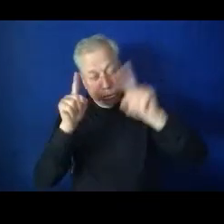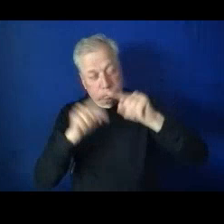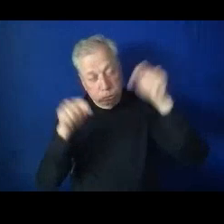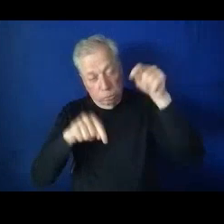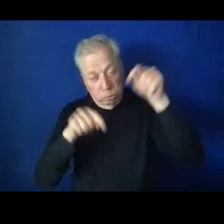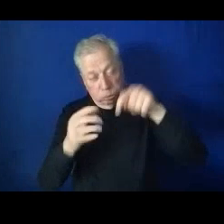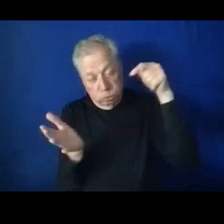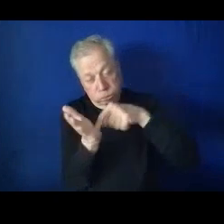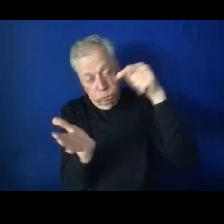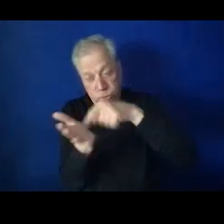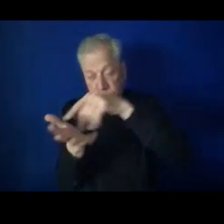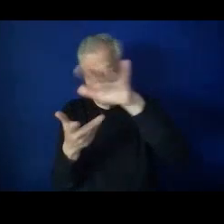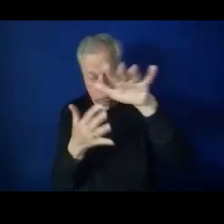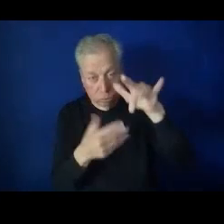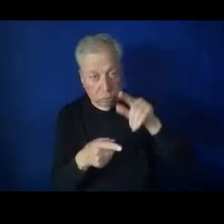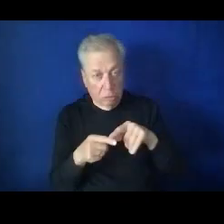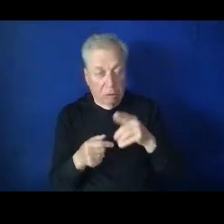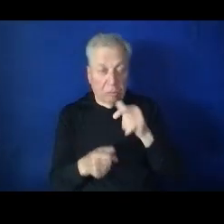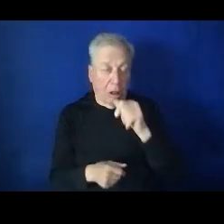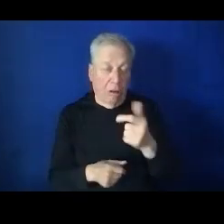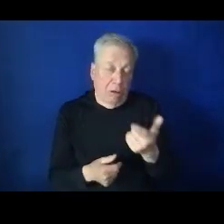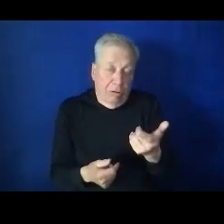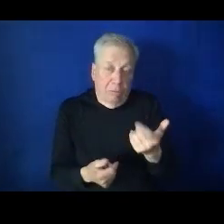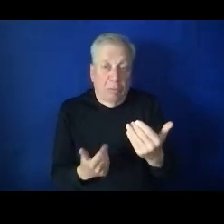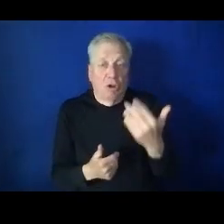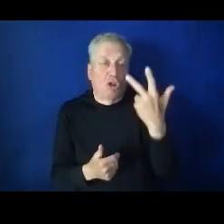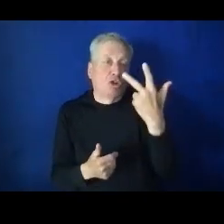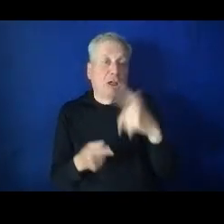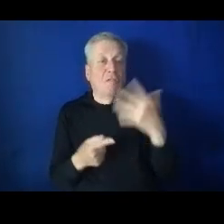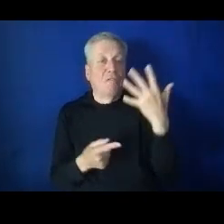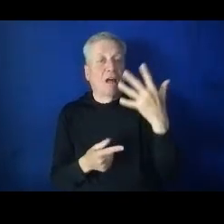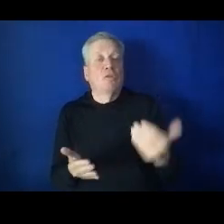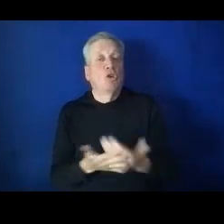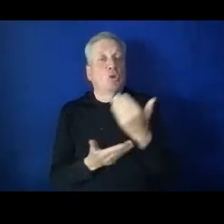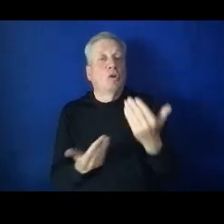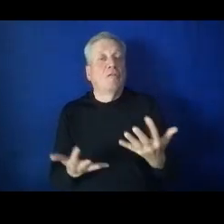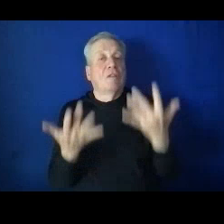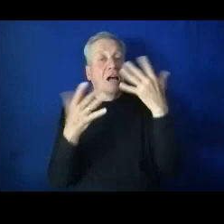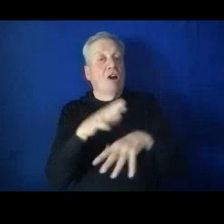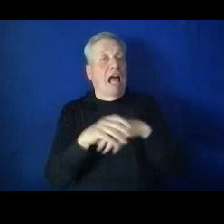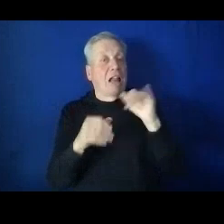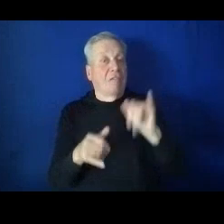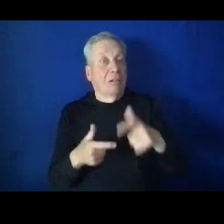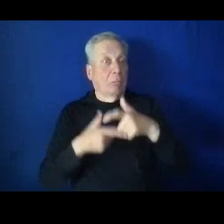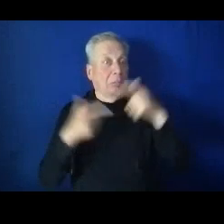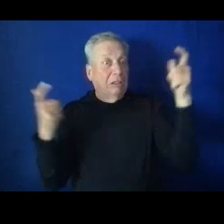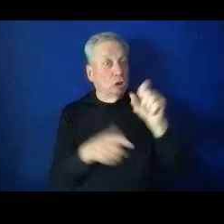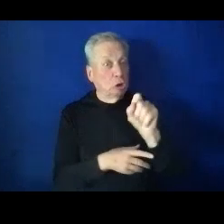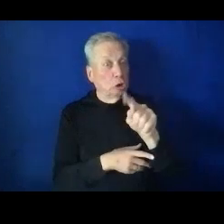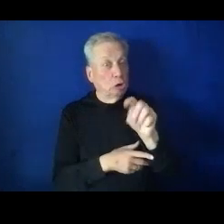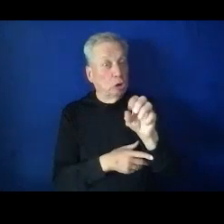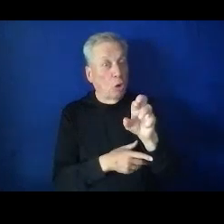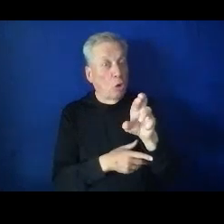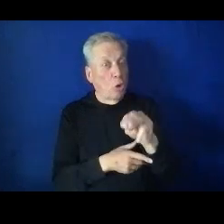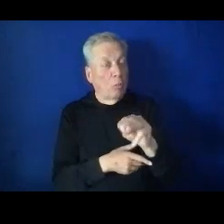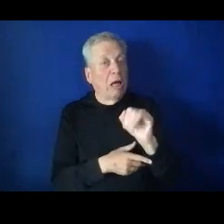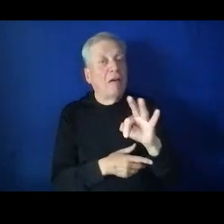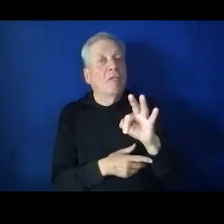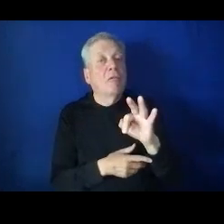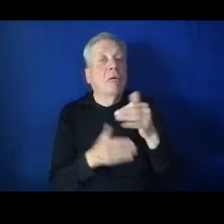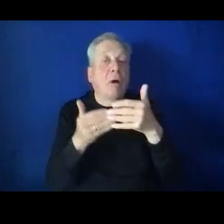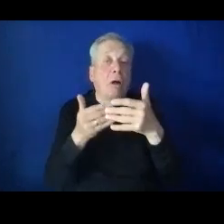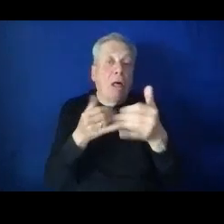It's not uncommon to get 3 to 5 new fires out of a big storm. If it comes later in the